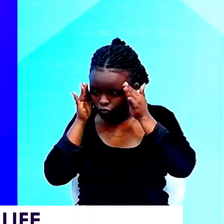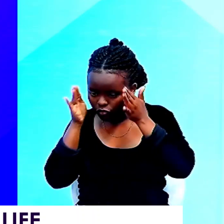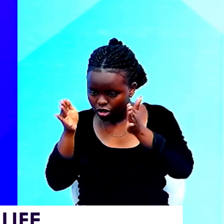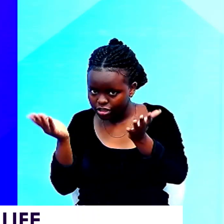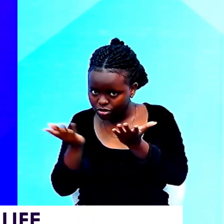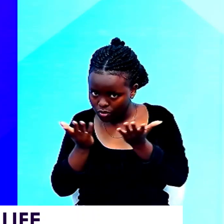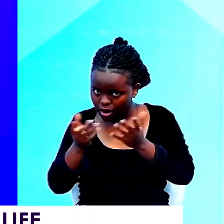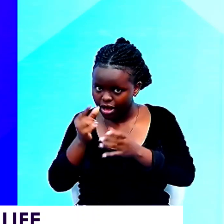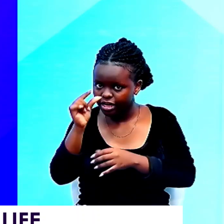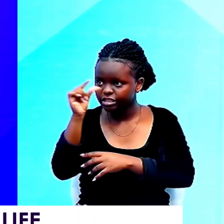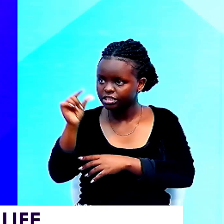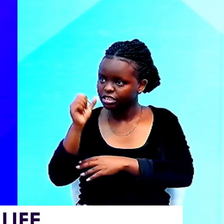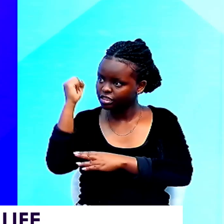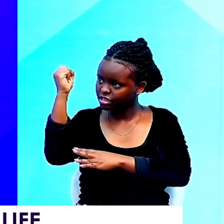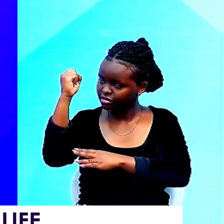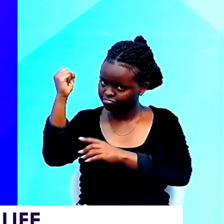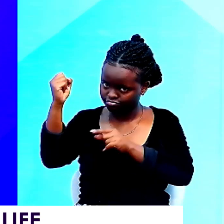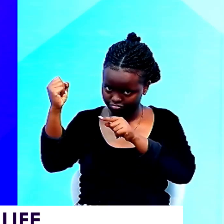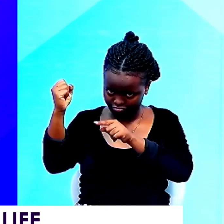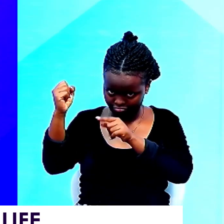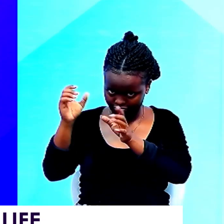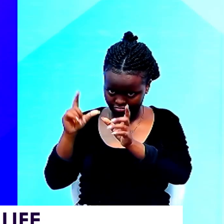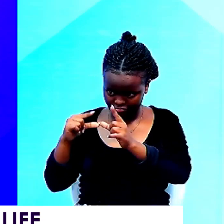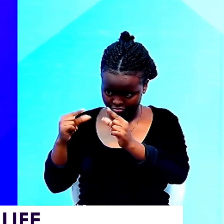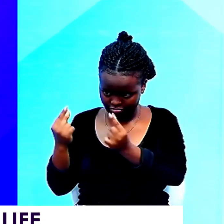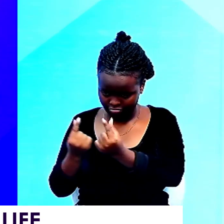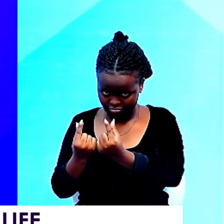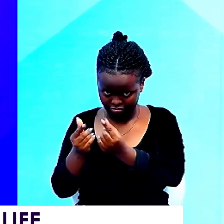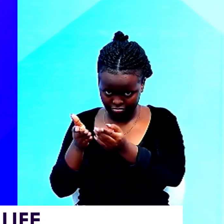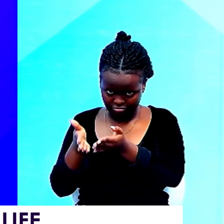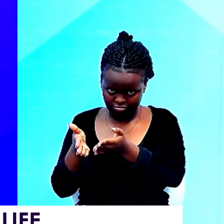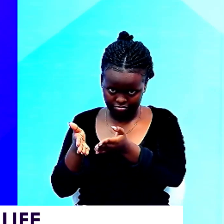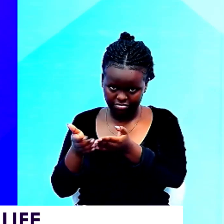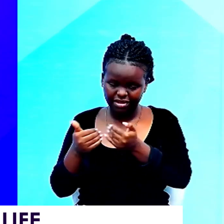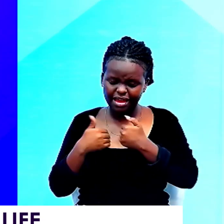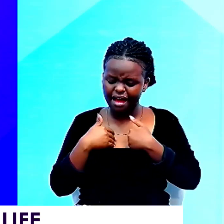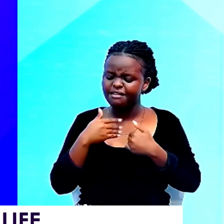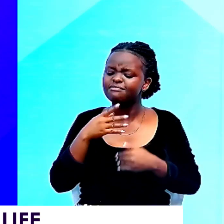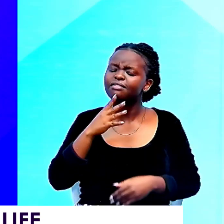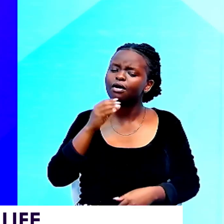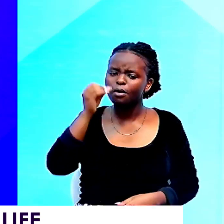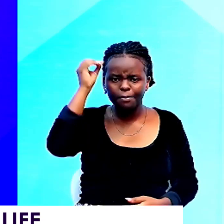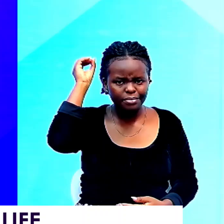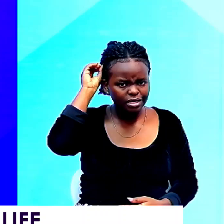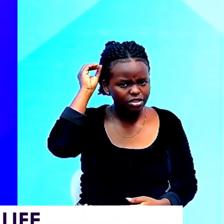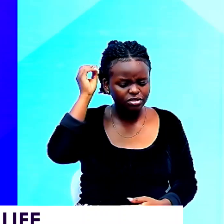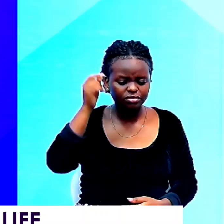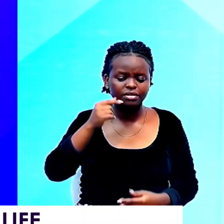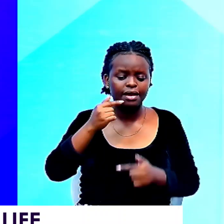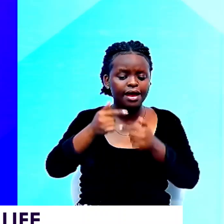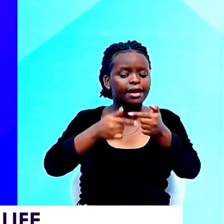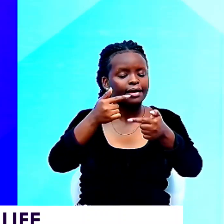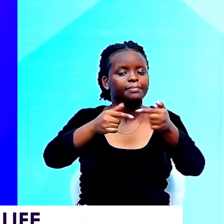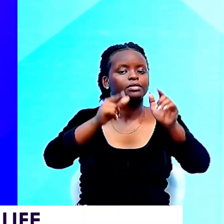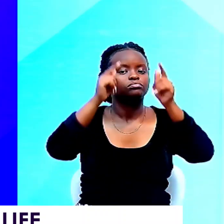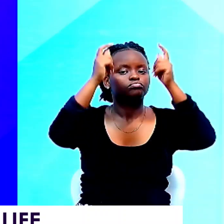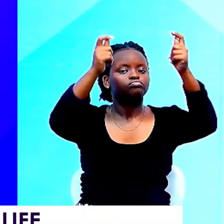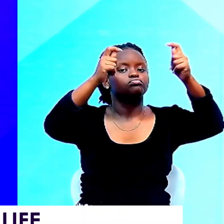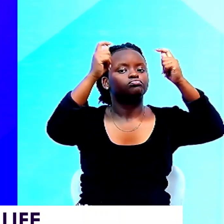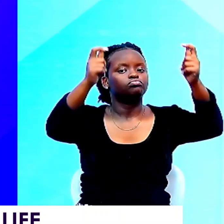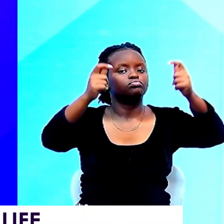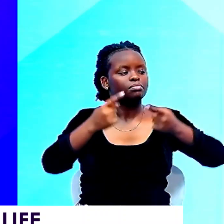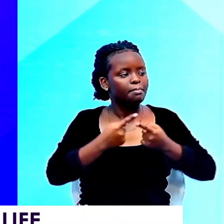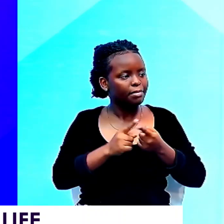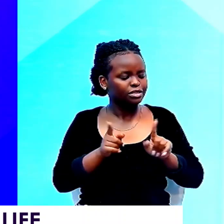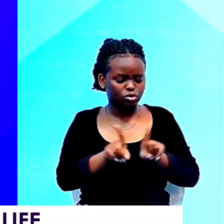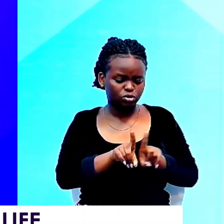would say that the Gen Zs have a say. They are coming out to demonstrate. But we